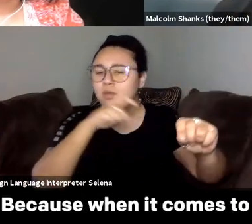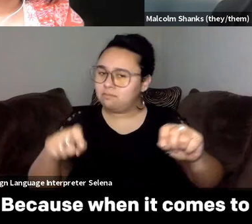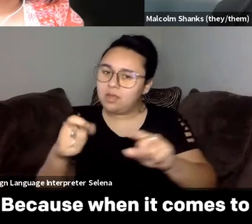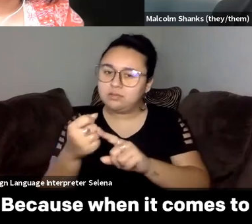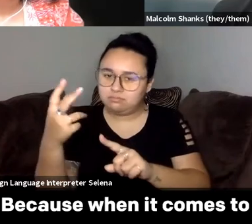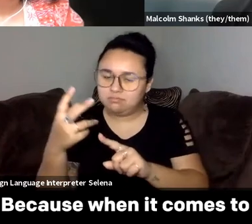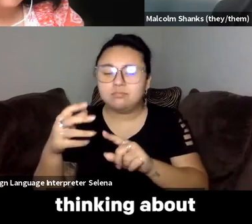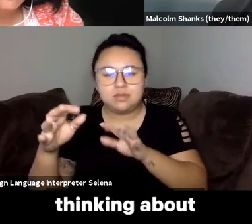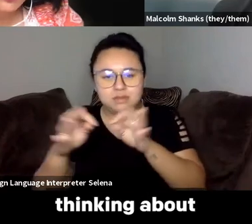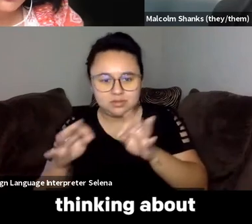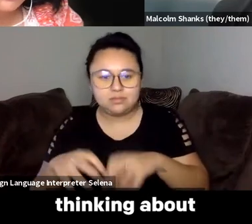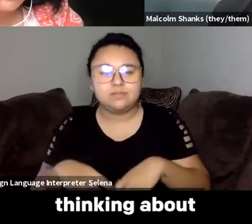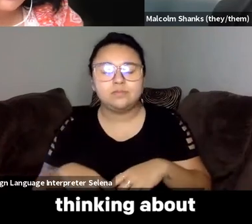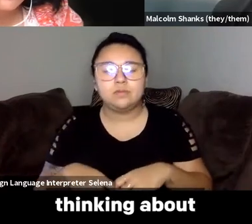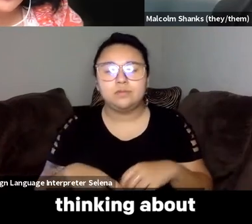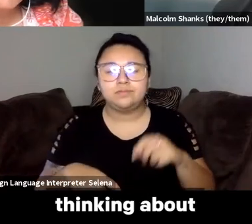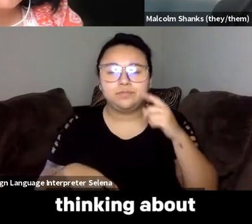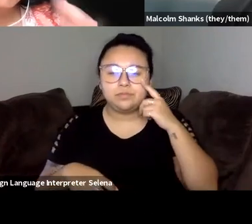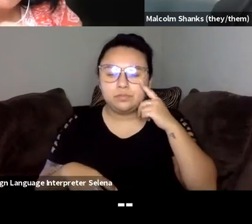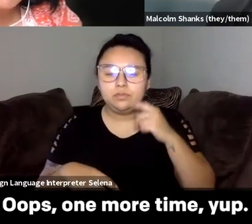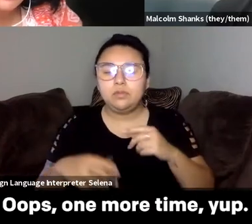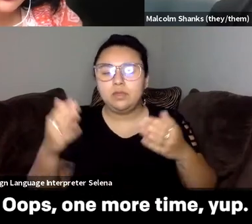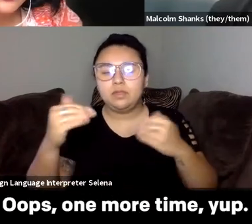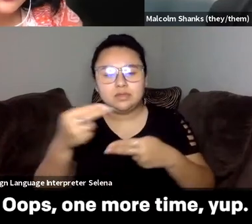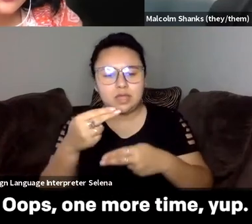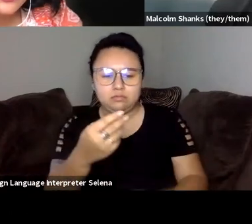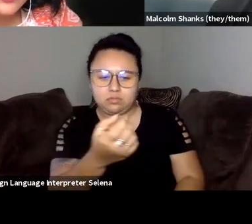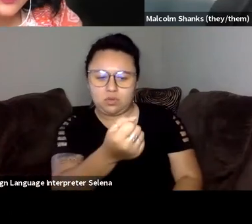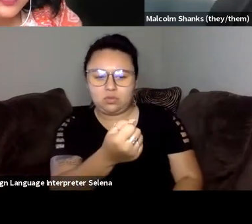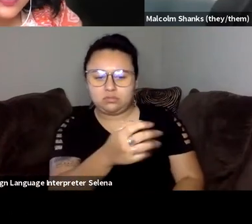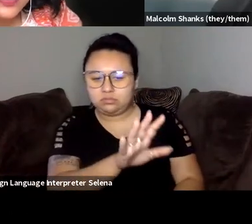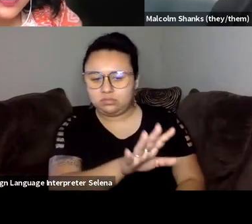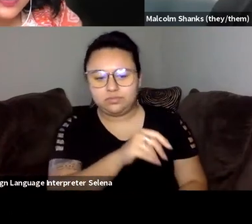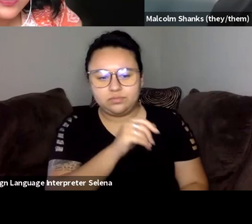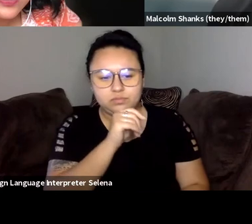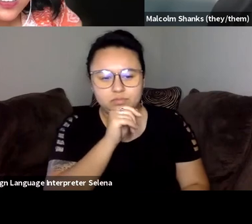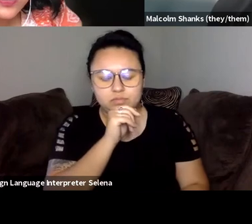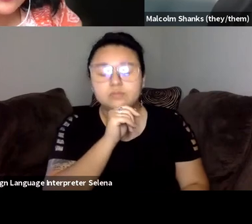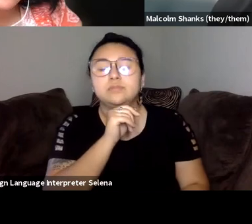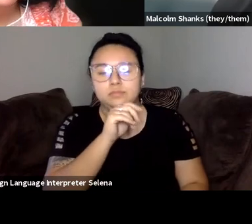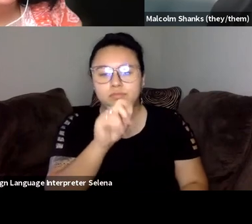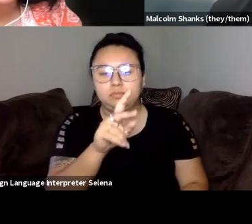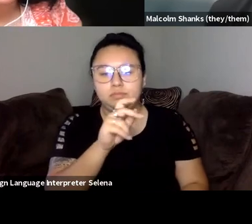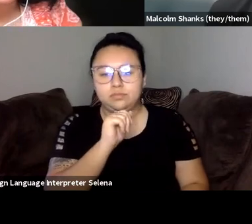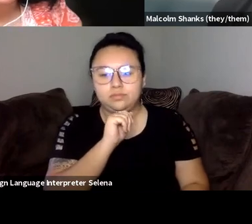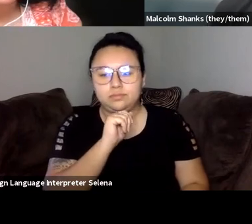it comes to President thinking Maduro last night about, went on the air one more and time. said that they'd arrested multiple people.